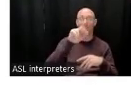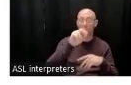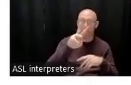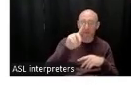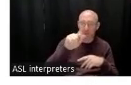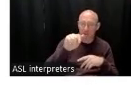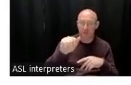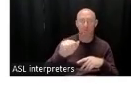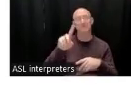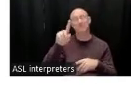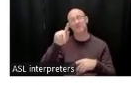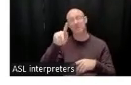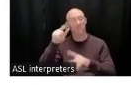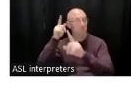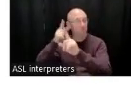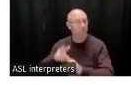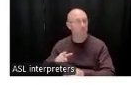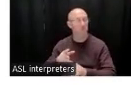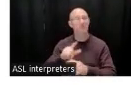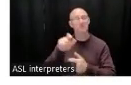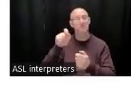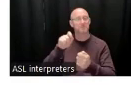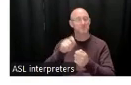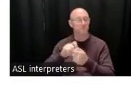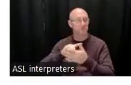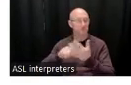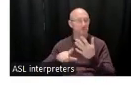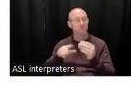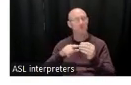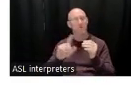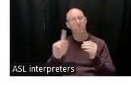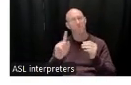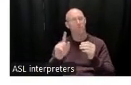data points or specific facts about the place where you're